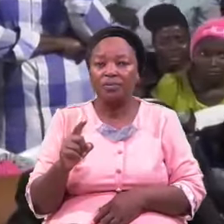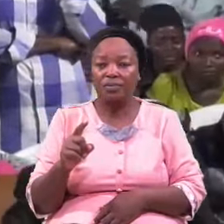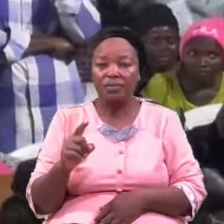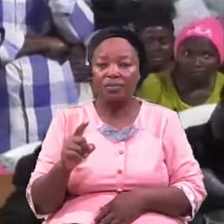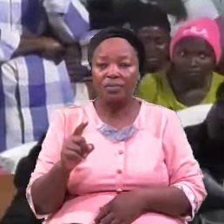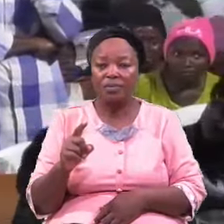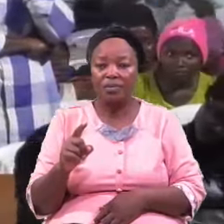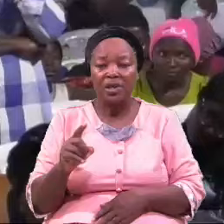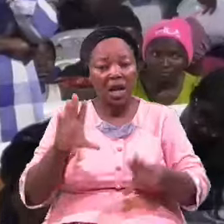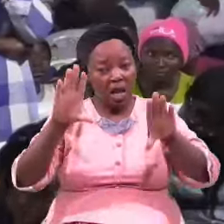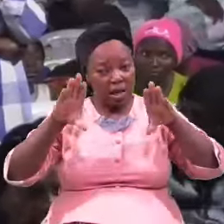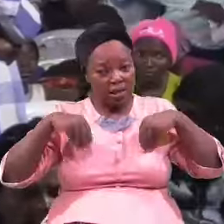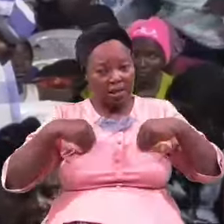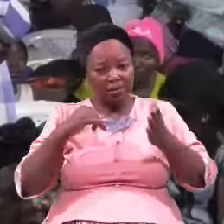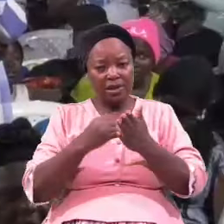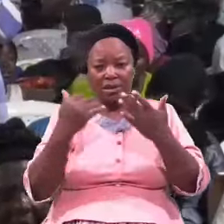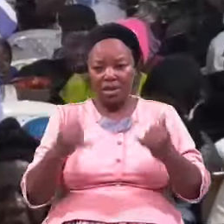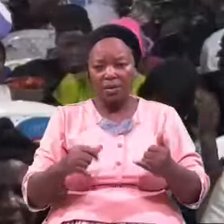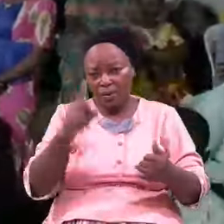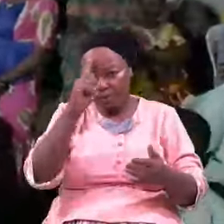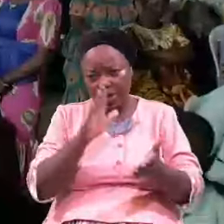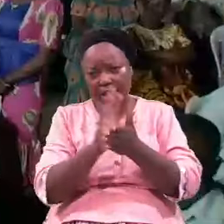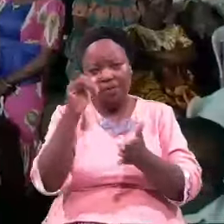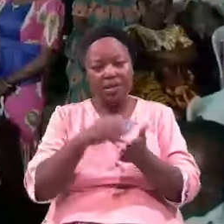Accept It Now Believe It Now